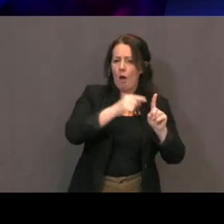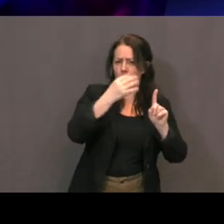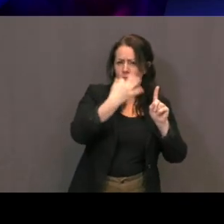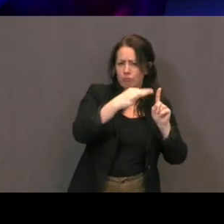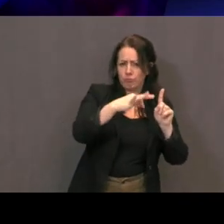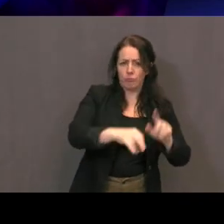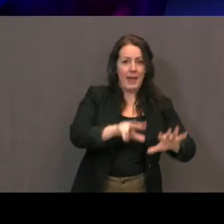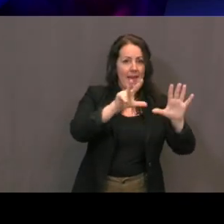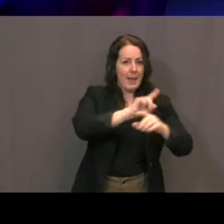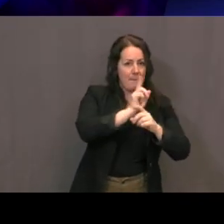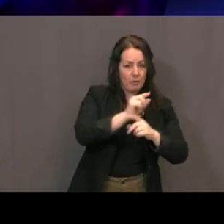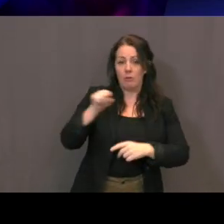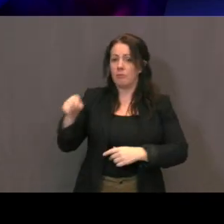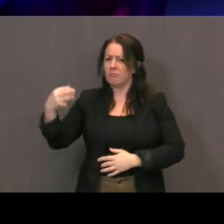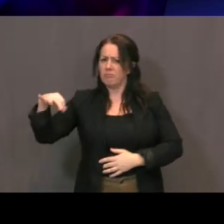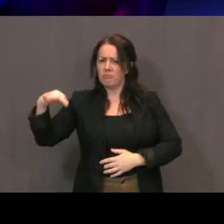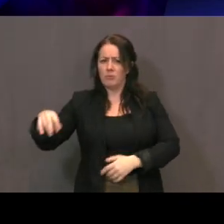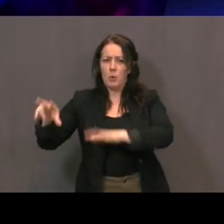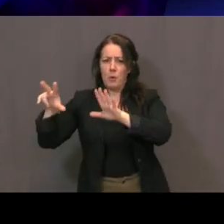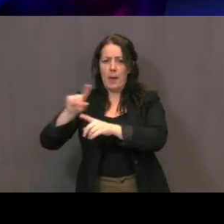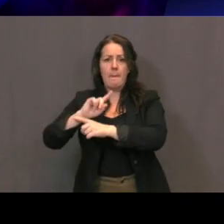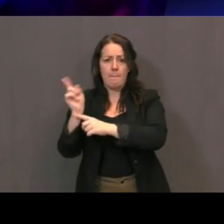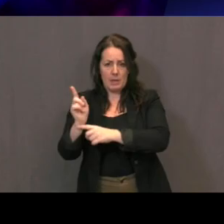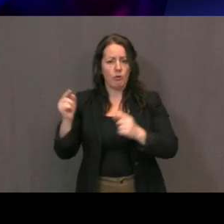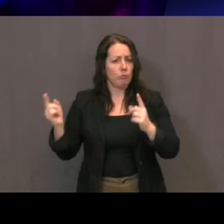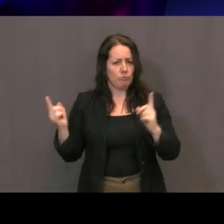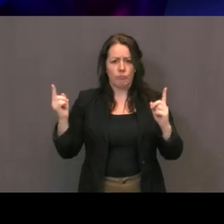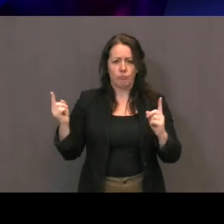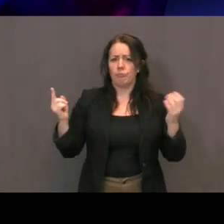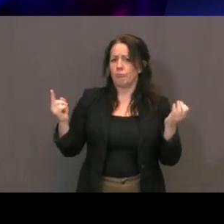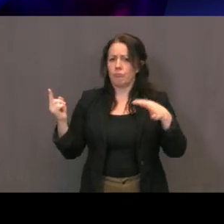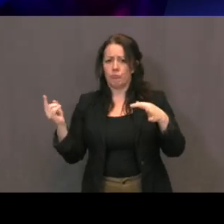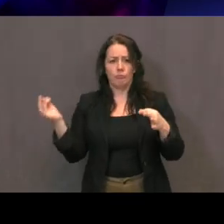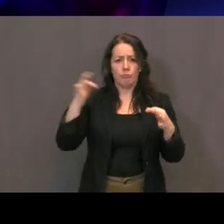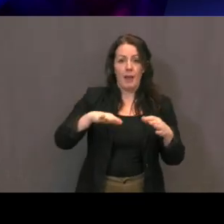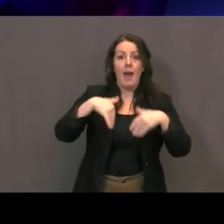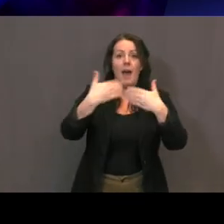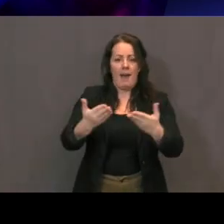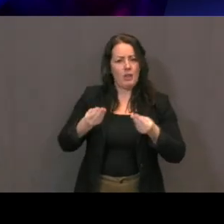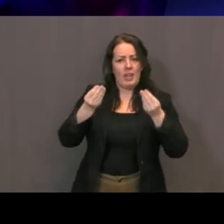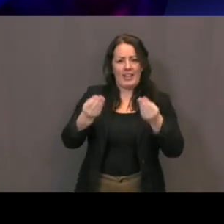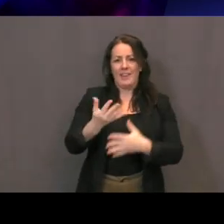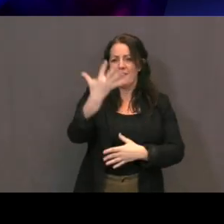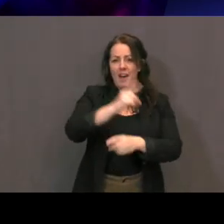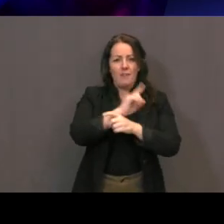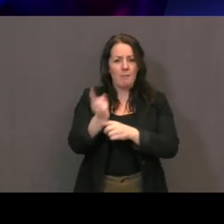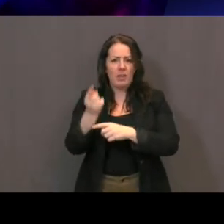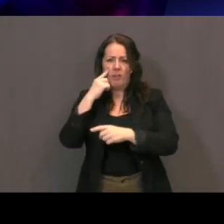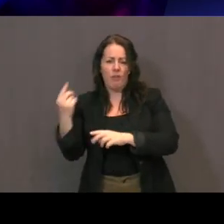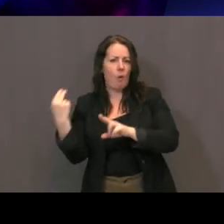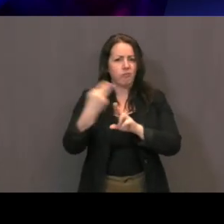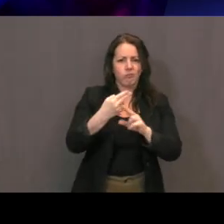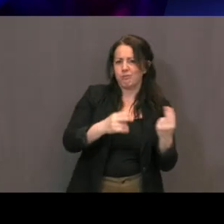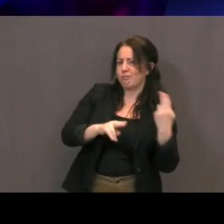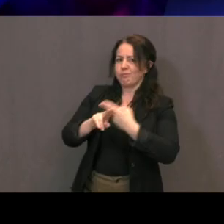have another 5 minutes for a rebuttal, in other words, to present counter-arguments, having heard what their opponent